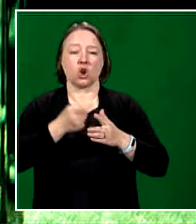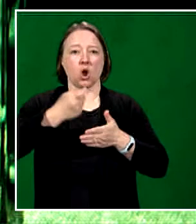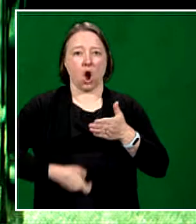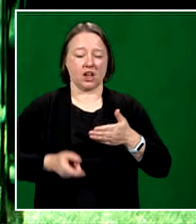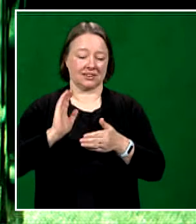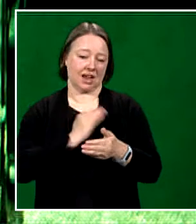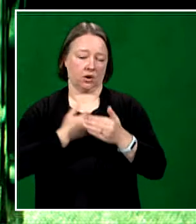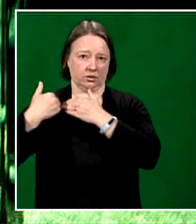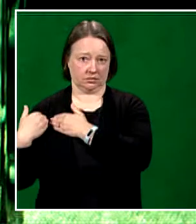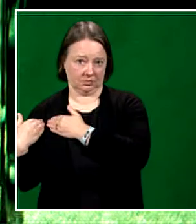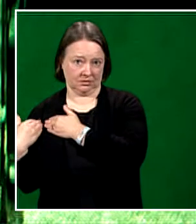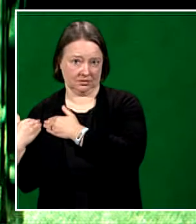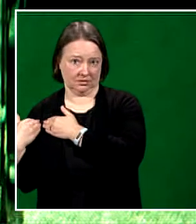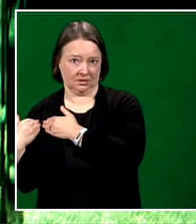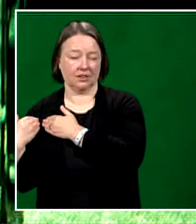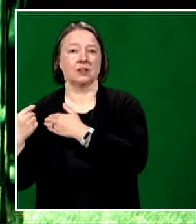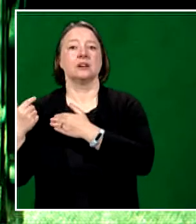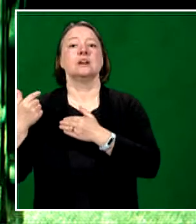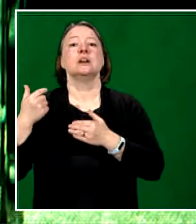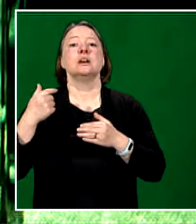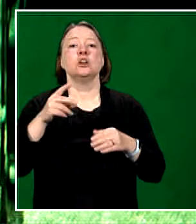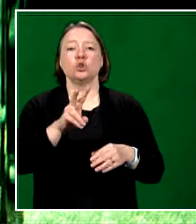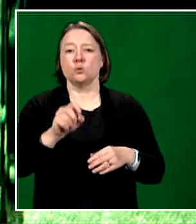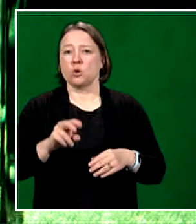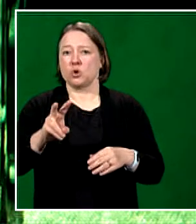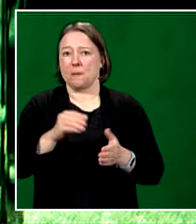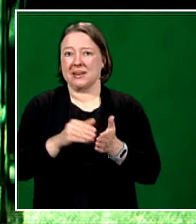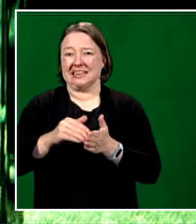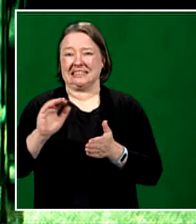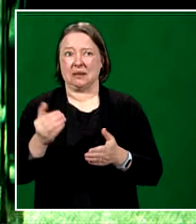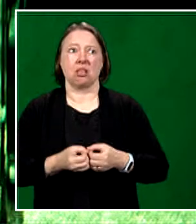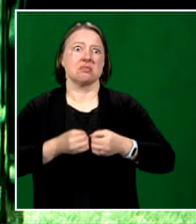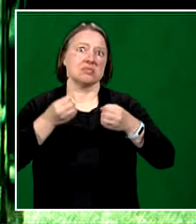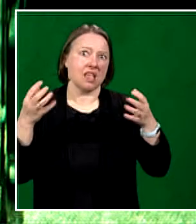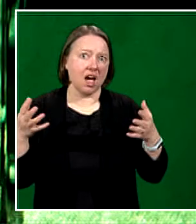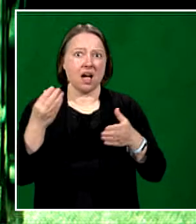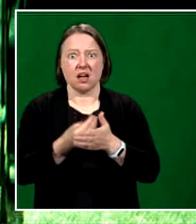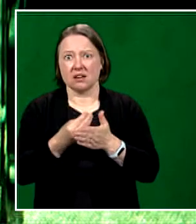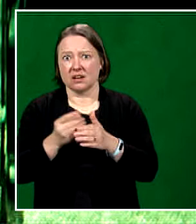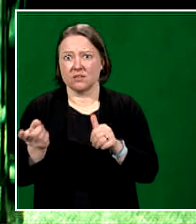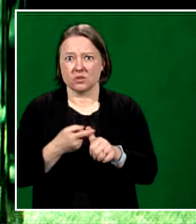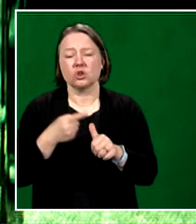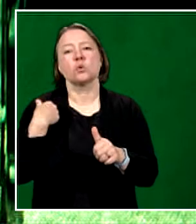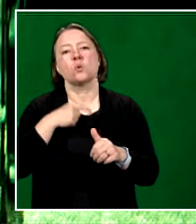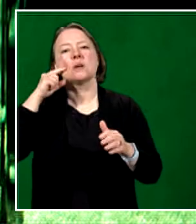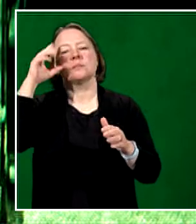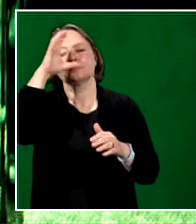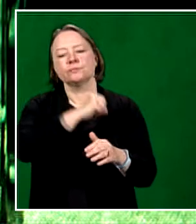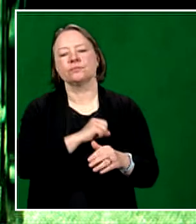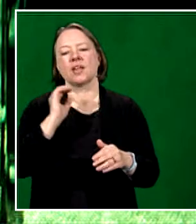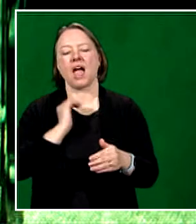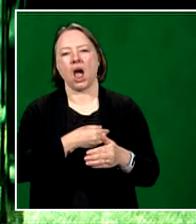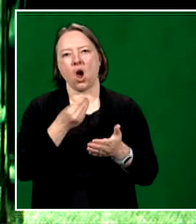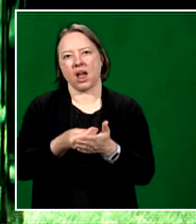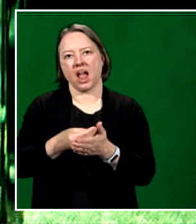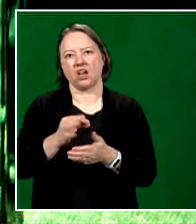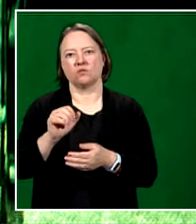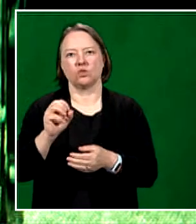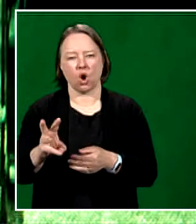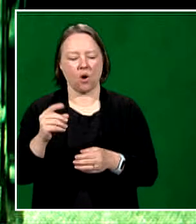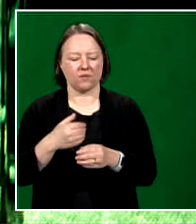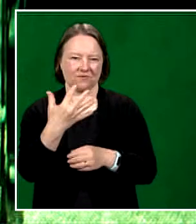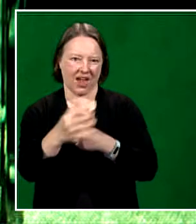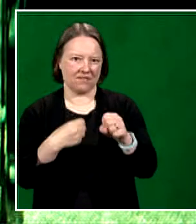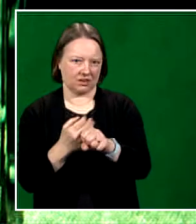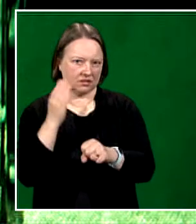us. And although $2.2 million might seem like a lot at first, we've predicted the cash flow of our model over the next 5 years, where